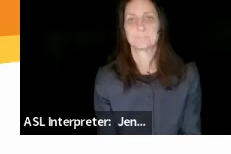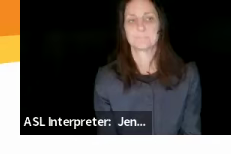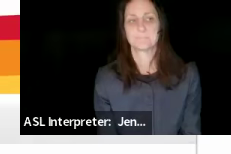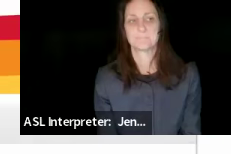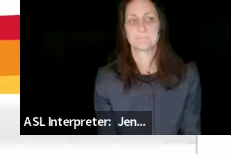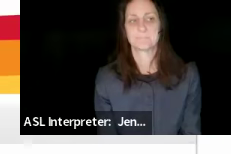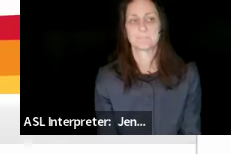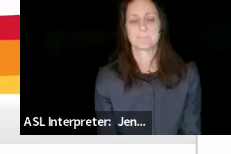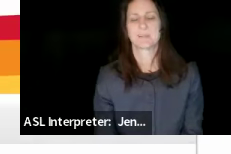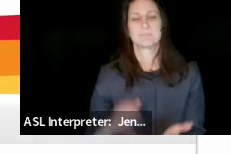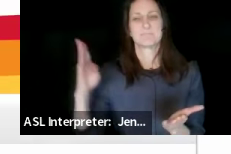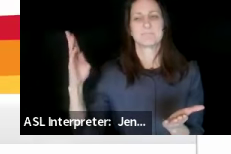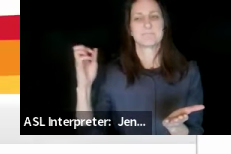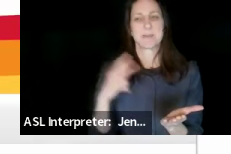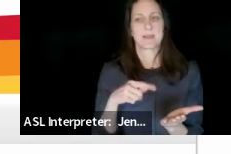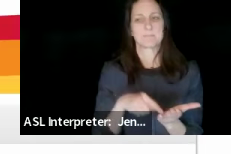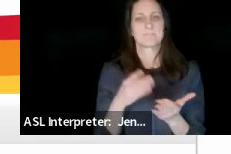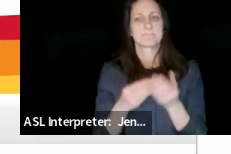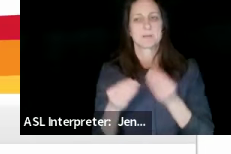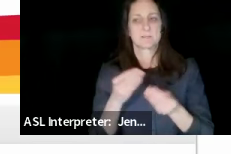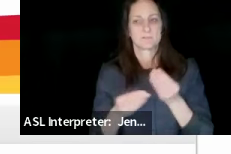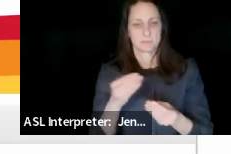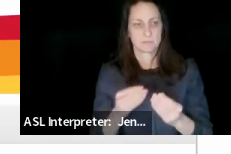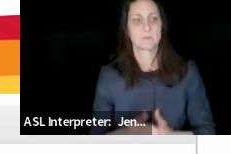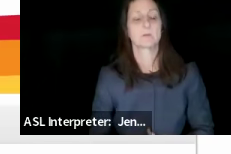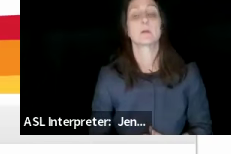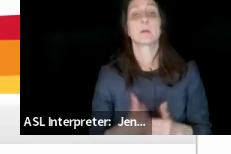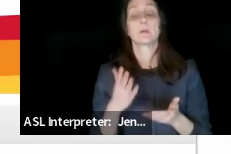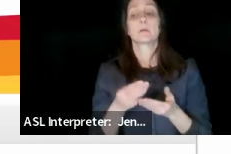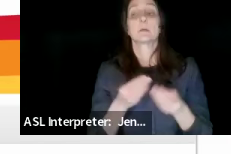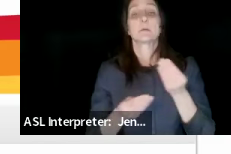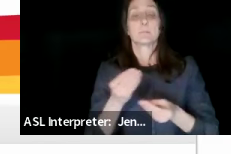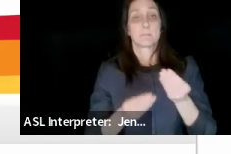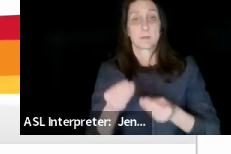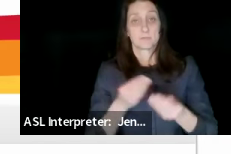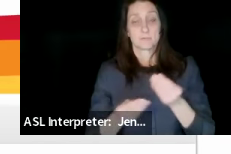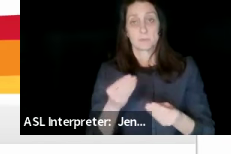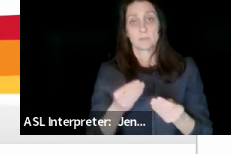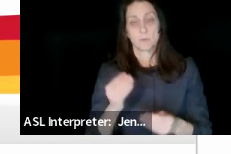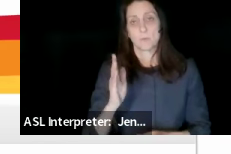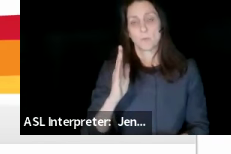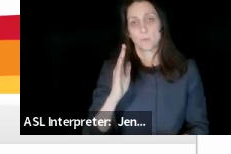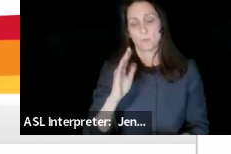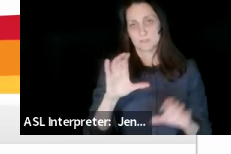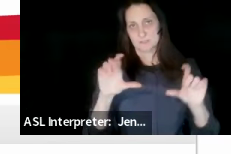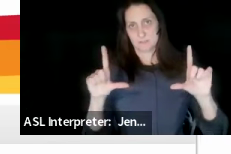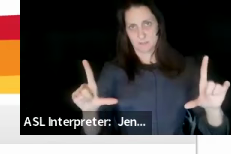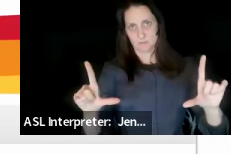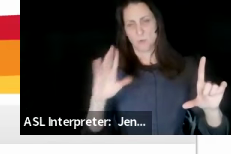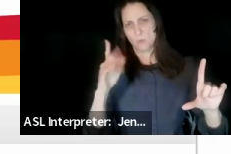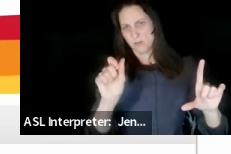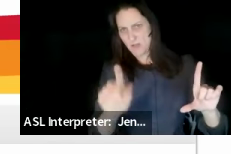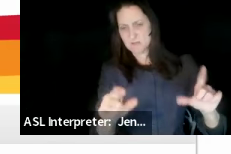So going back to the budget, as we had mentioned before, the budget is going to it's going to ask you about the amount that